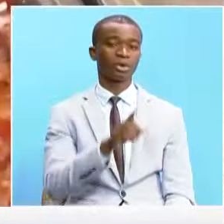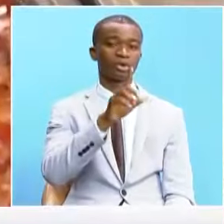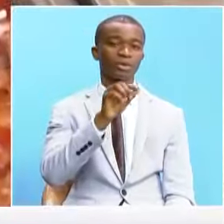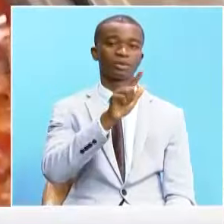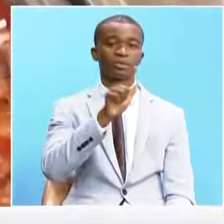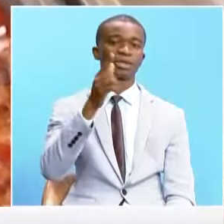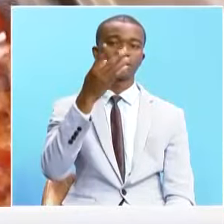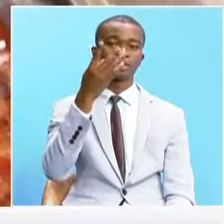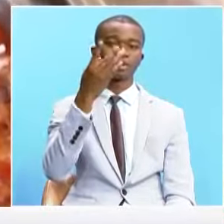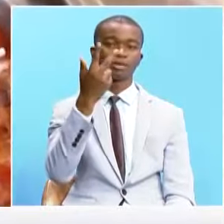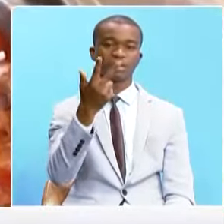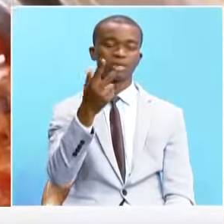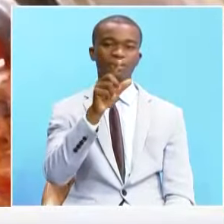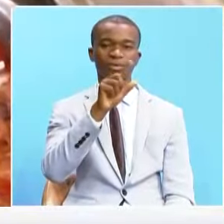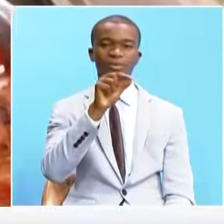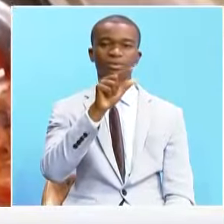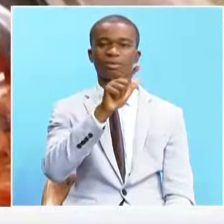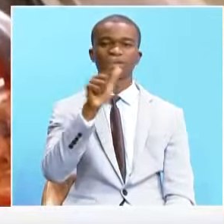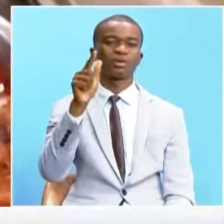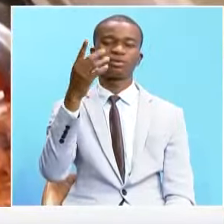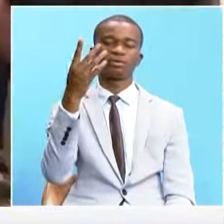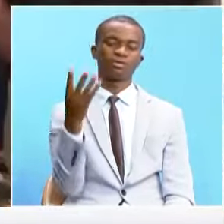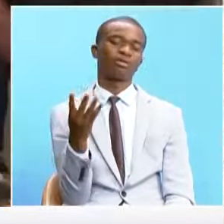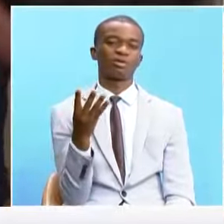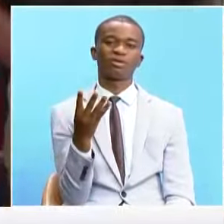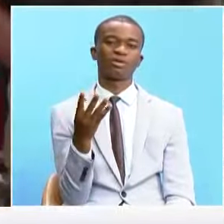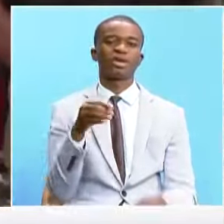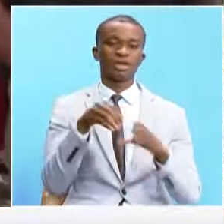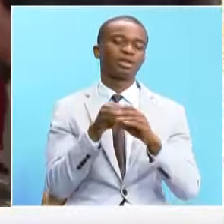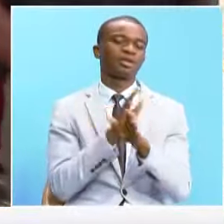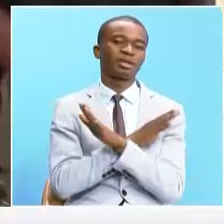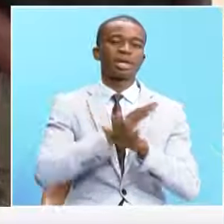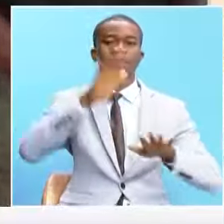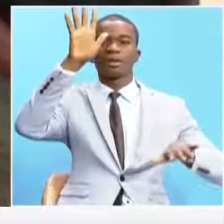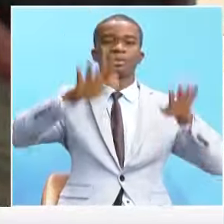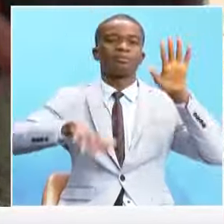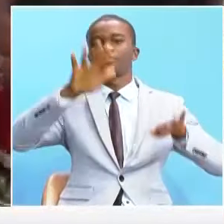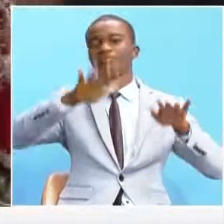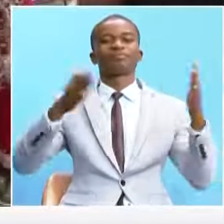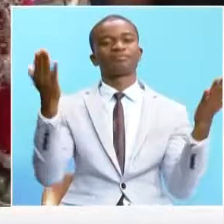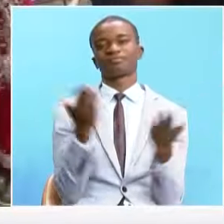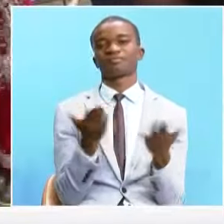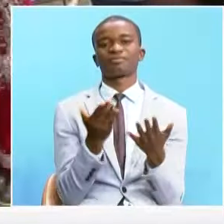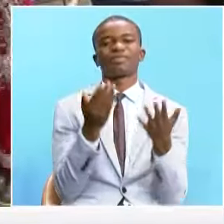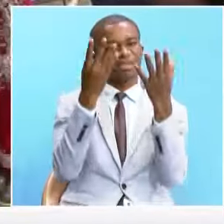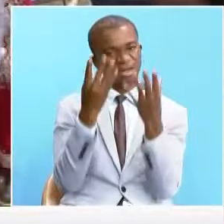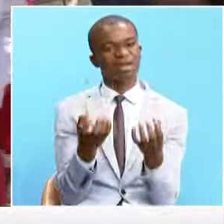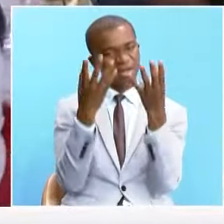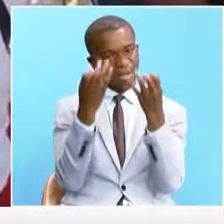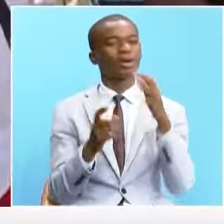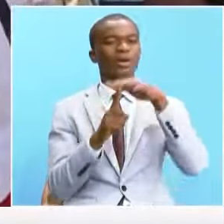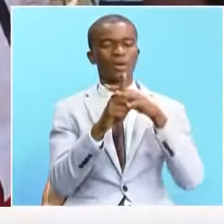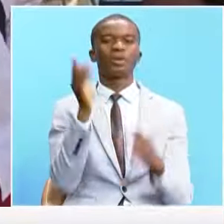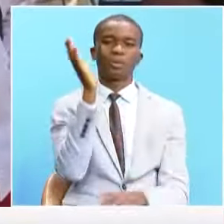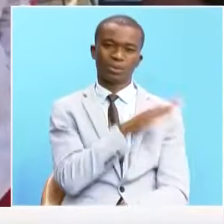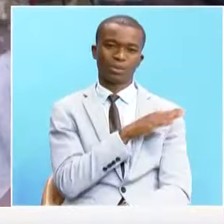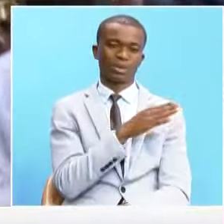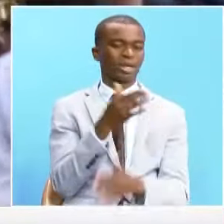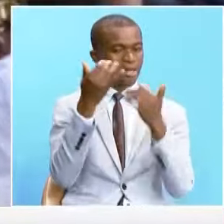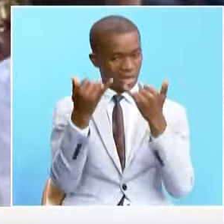worsen in form of food insecurity, government has started paying the emergency social cash transfer to the